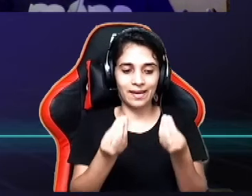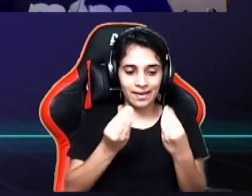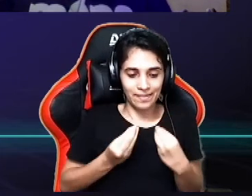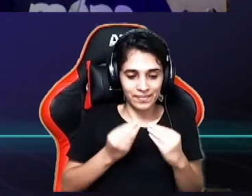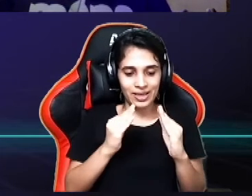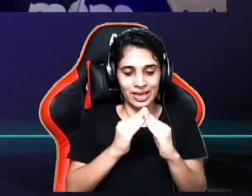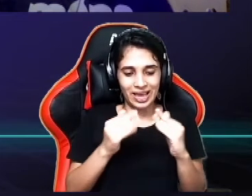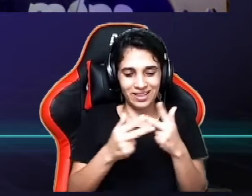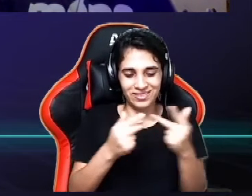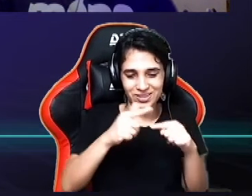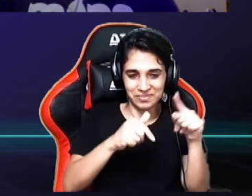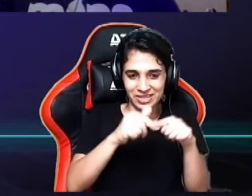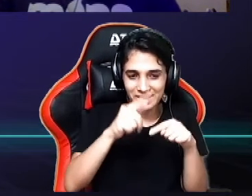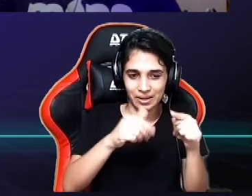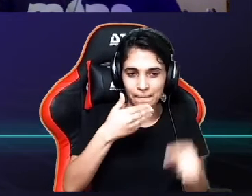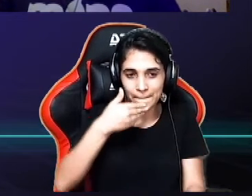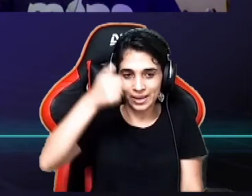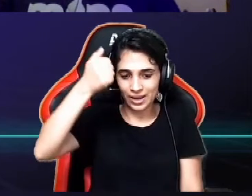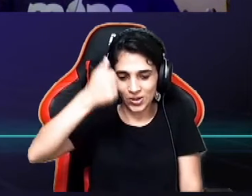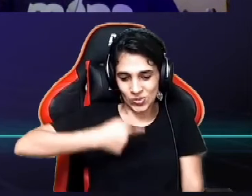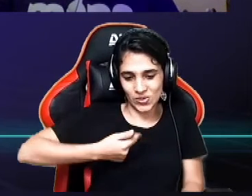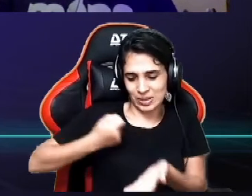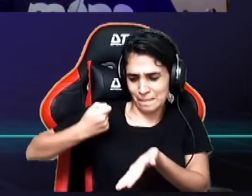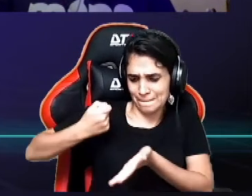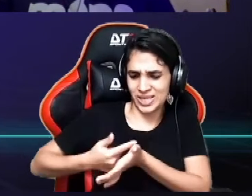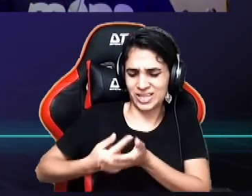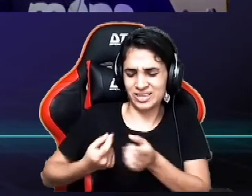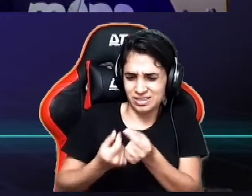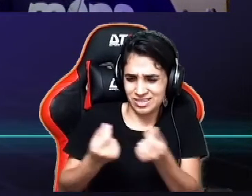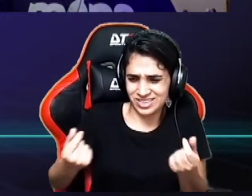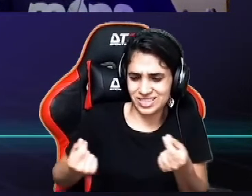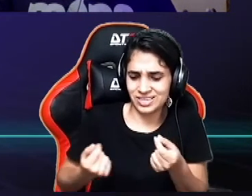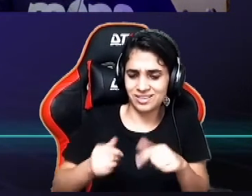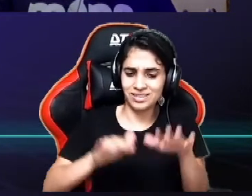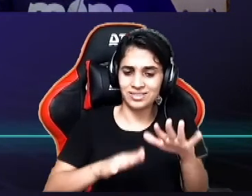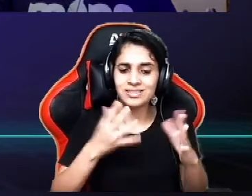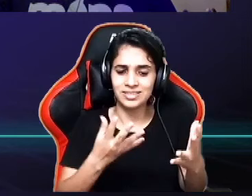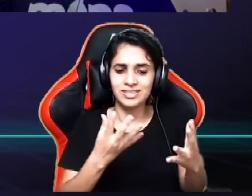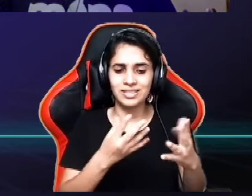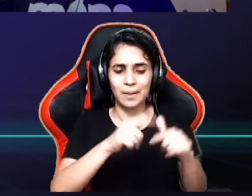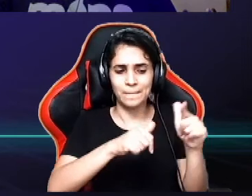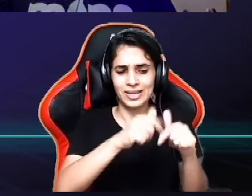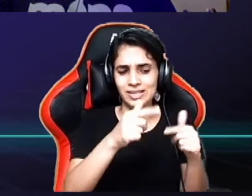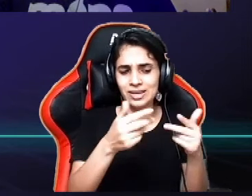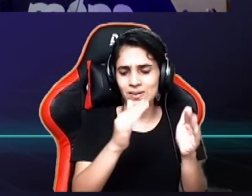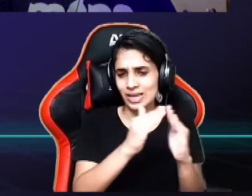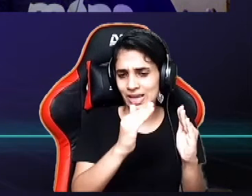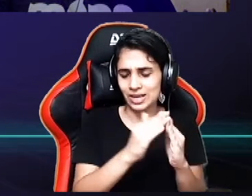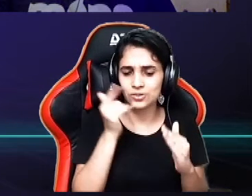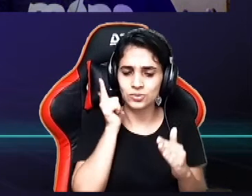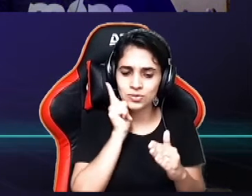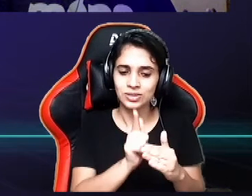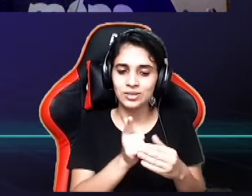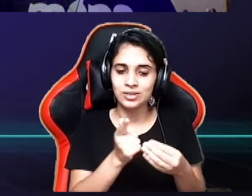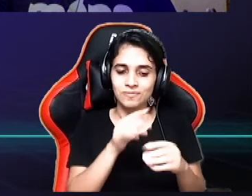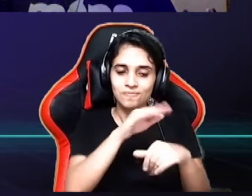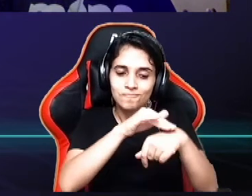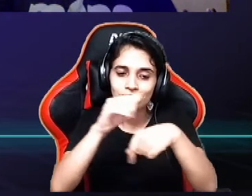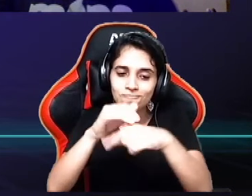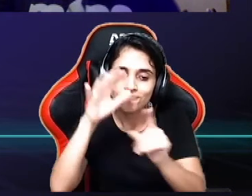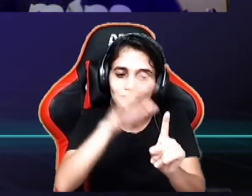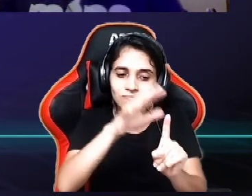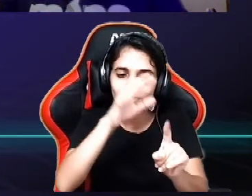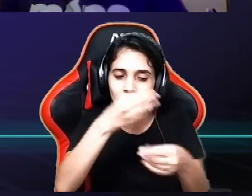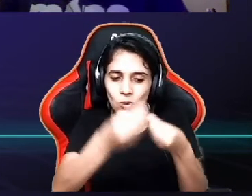they rather get something at home than to get a huge payment. They like